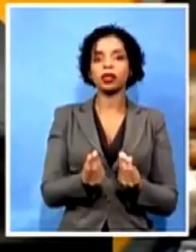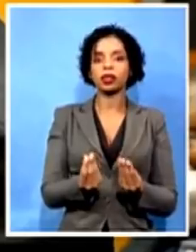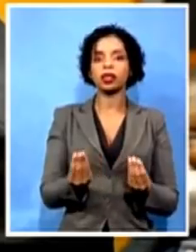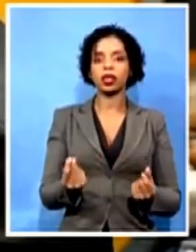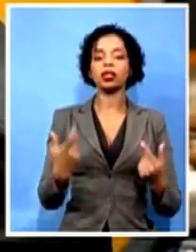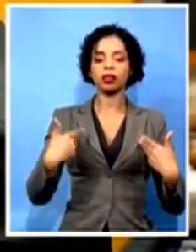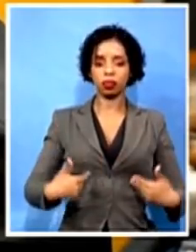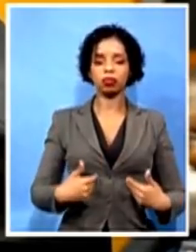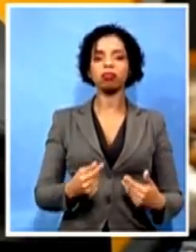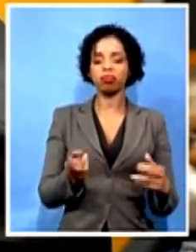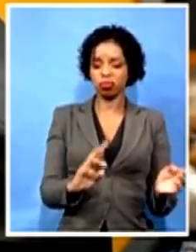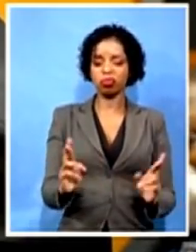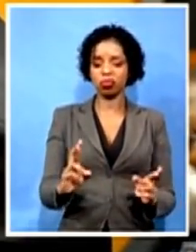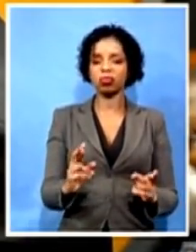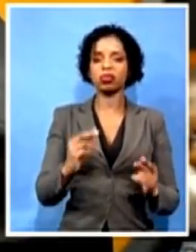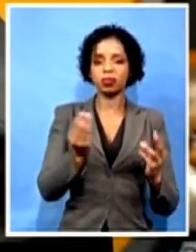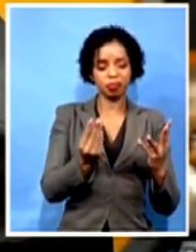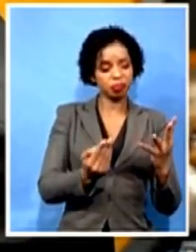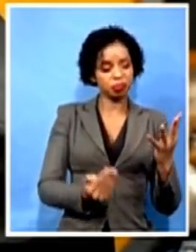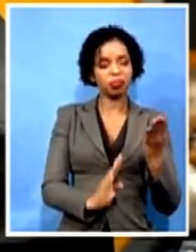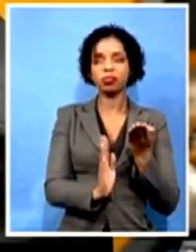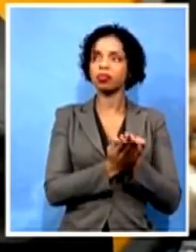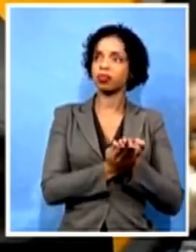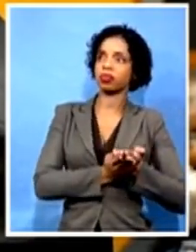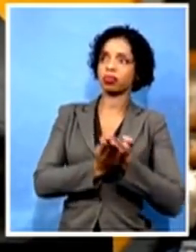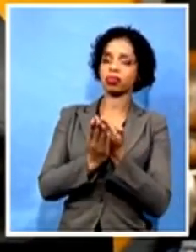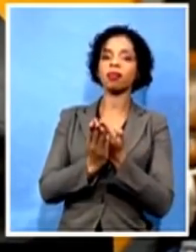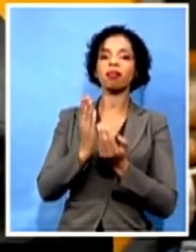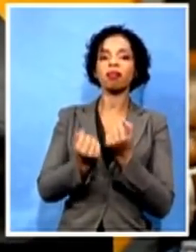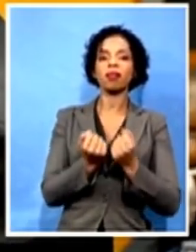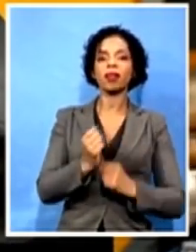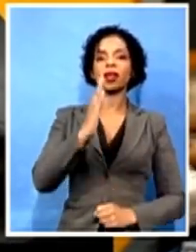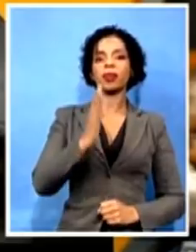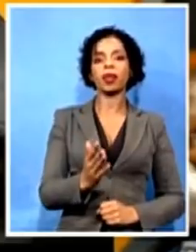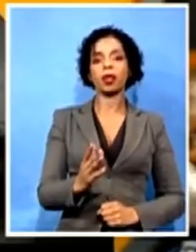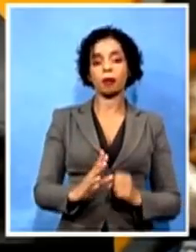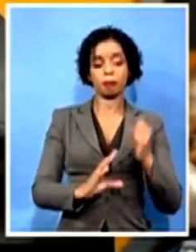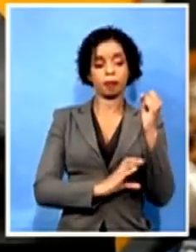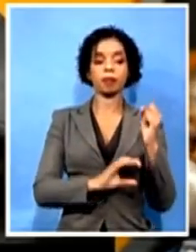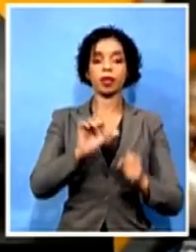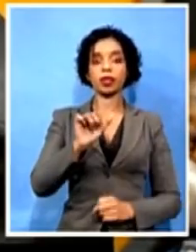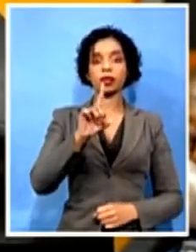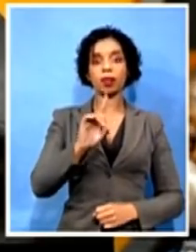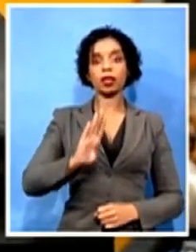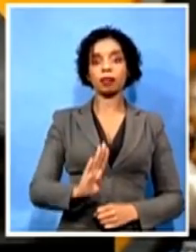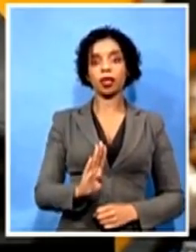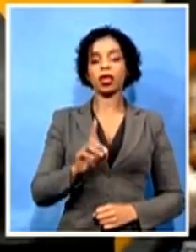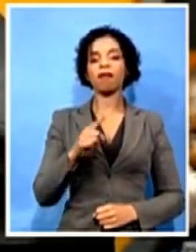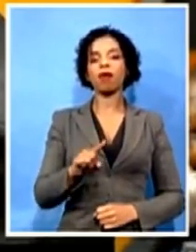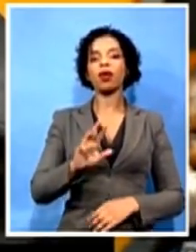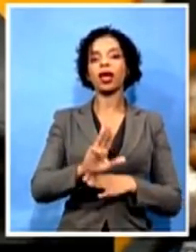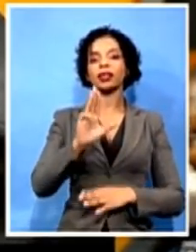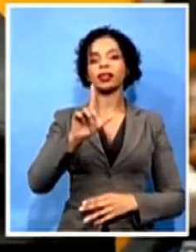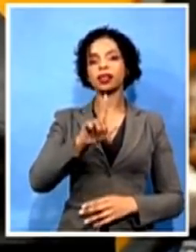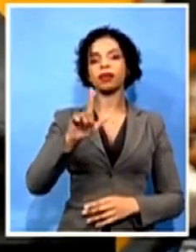state. I'm advised that Section 61B of the Criminal Procedure Act 51 of 1977 as amended provides that where I'm charged